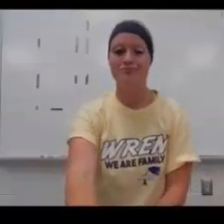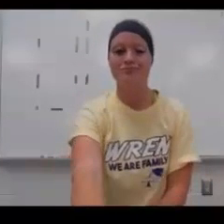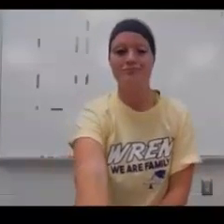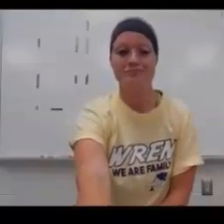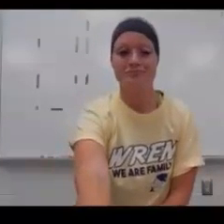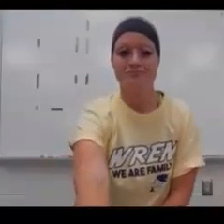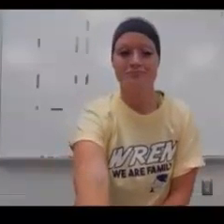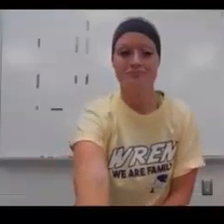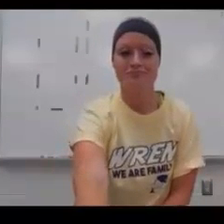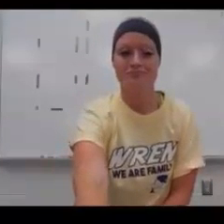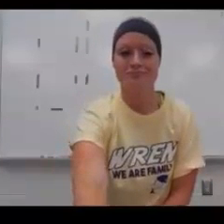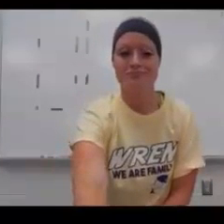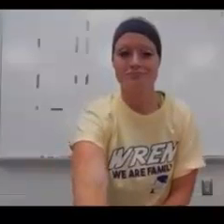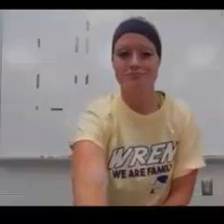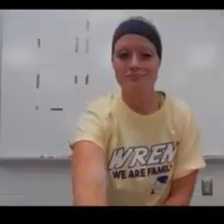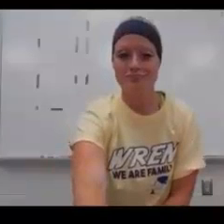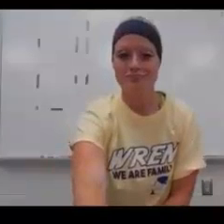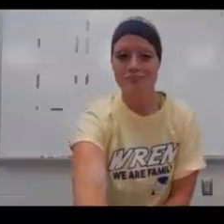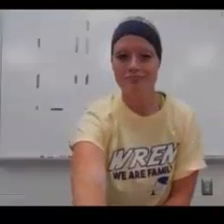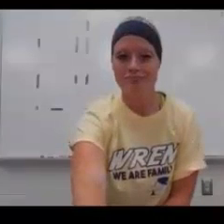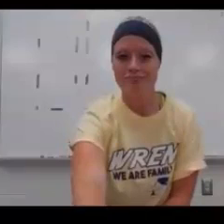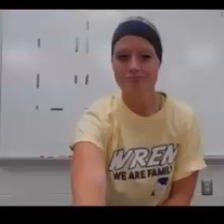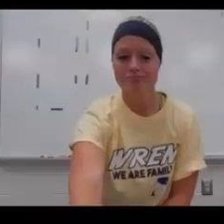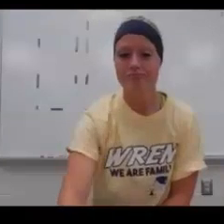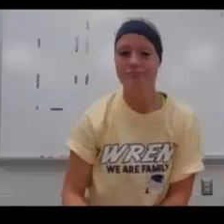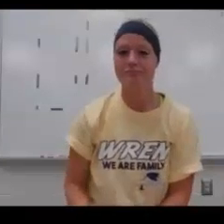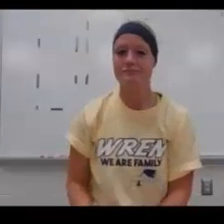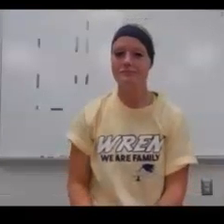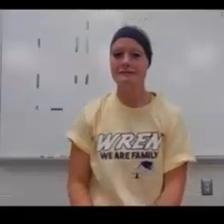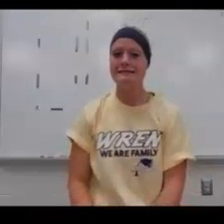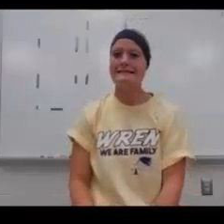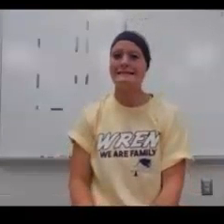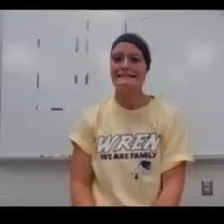when it was safe, helping find people.